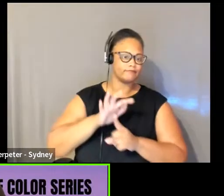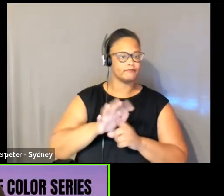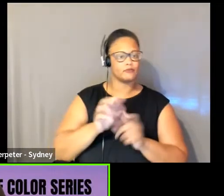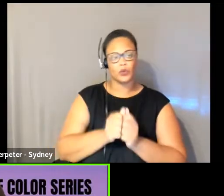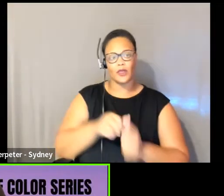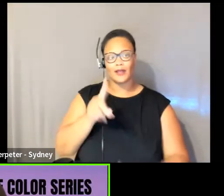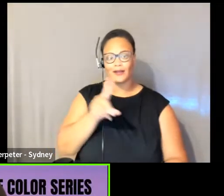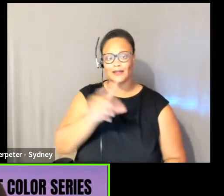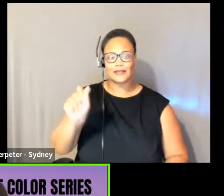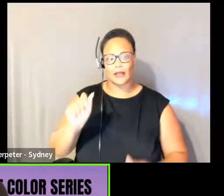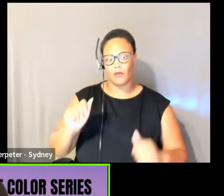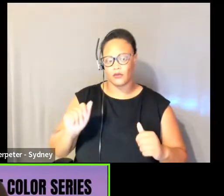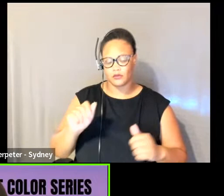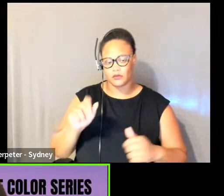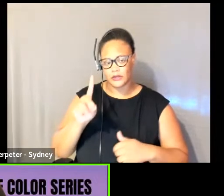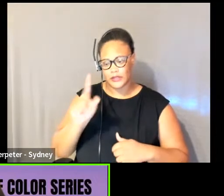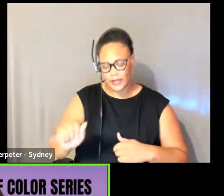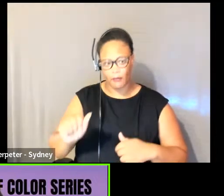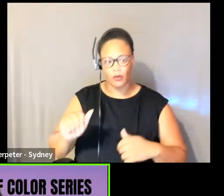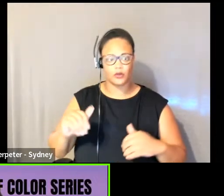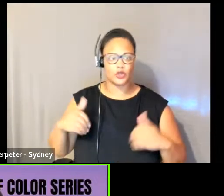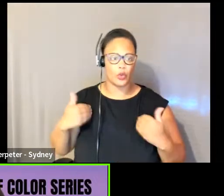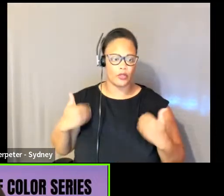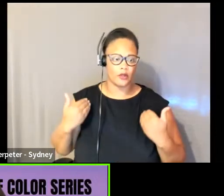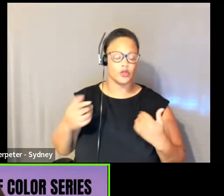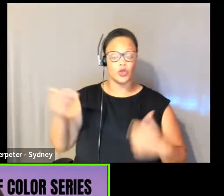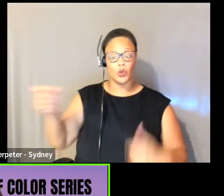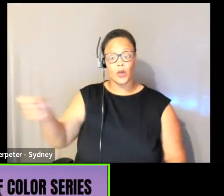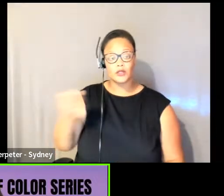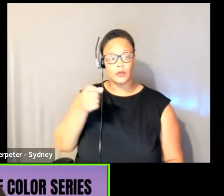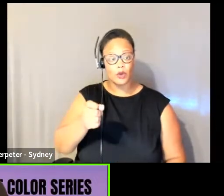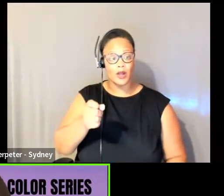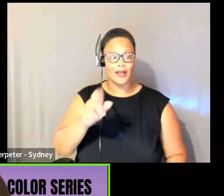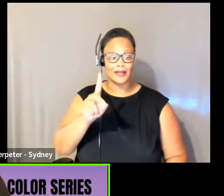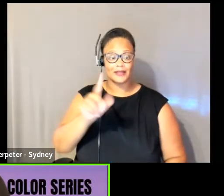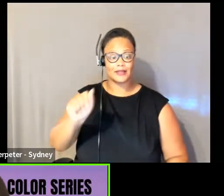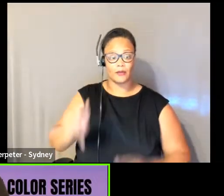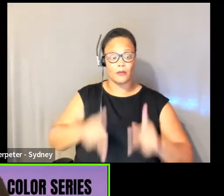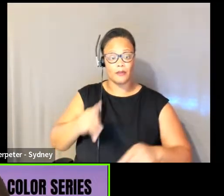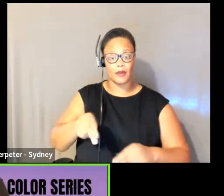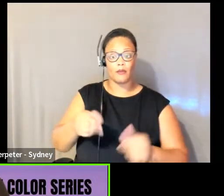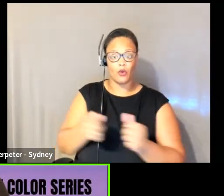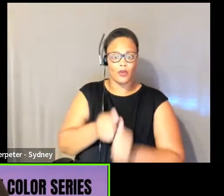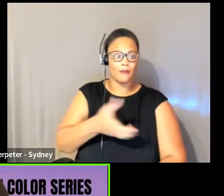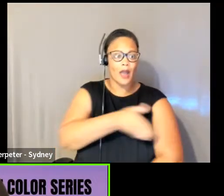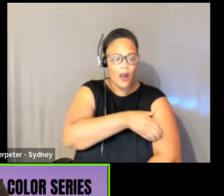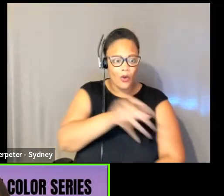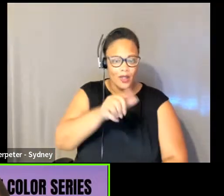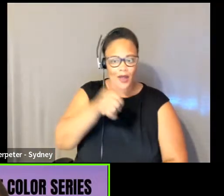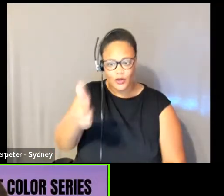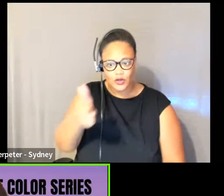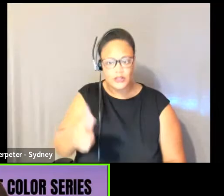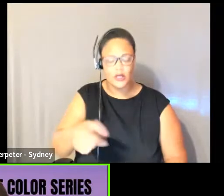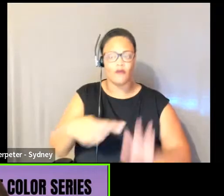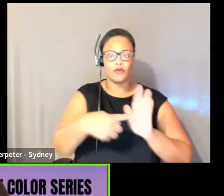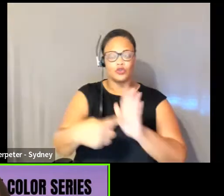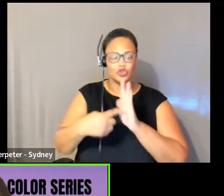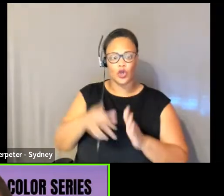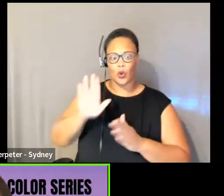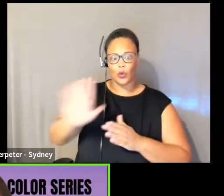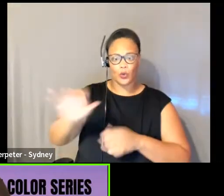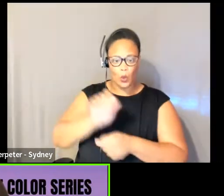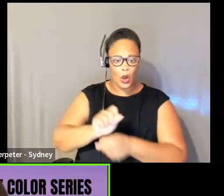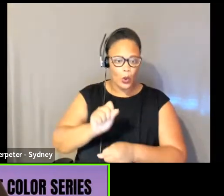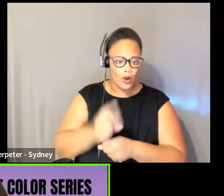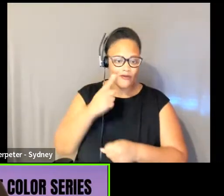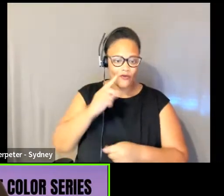bring in disabled leaders of color like yourself and spotlighting the magnificent work you are doing on behalf of our community is one of the ways we